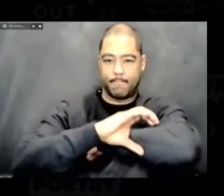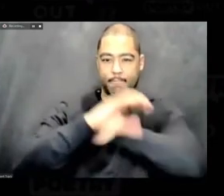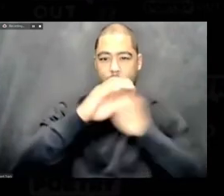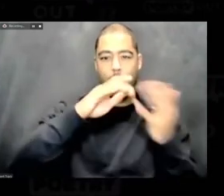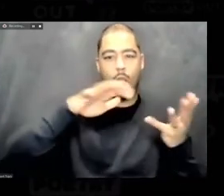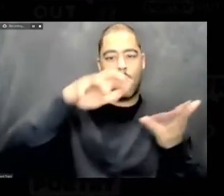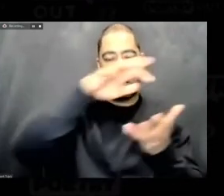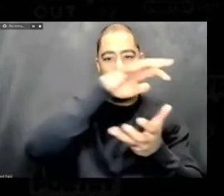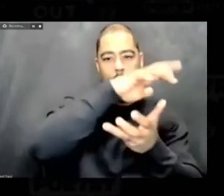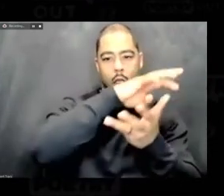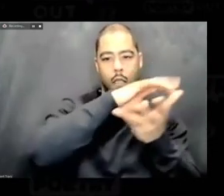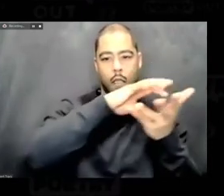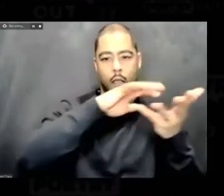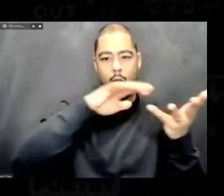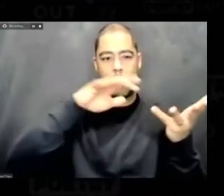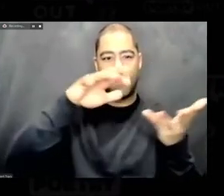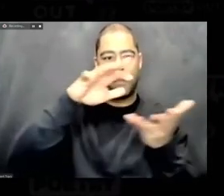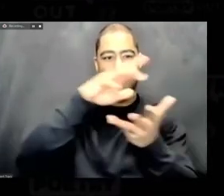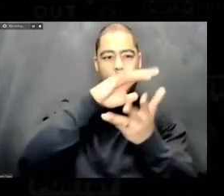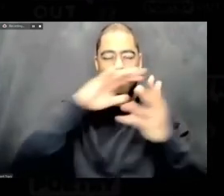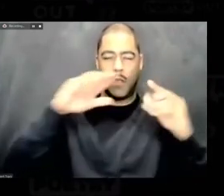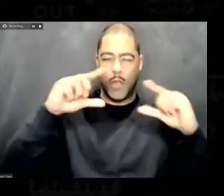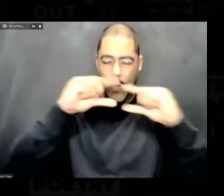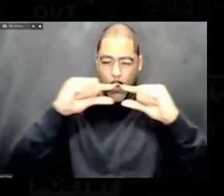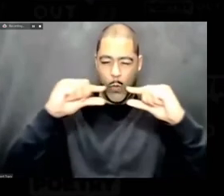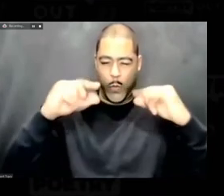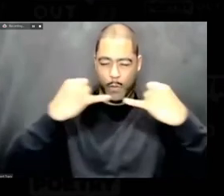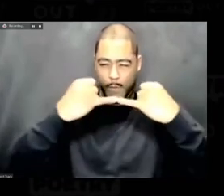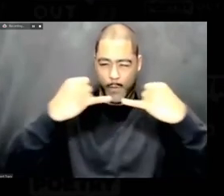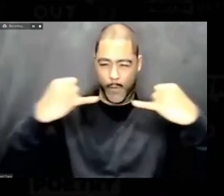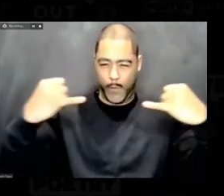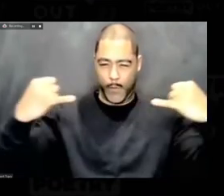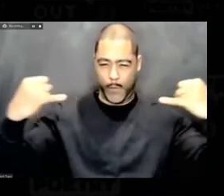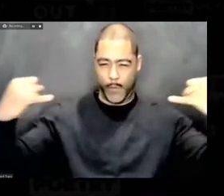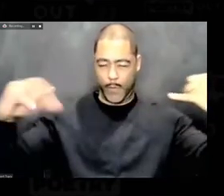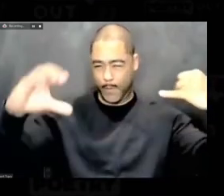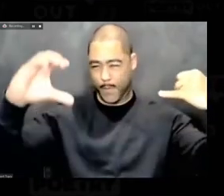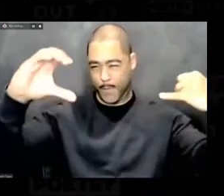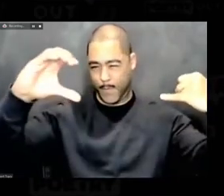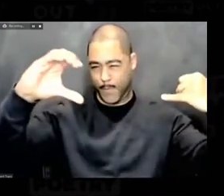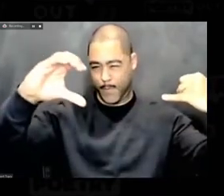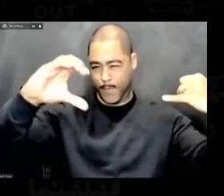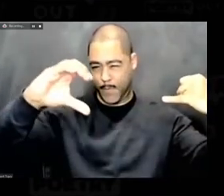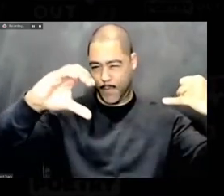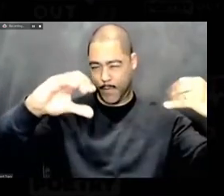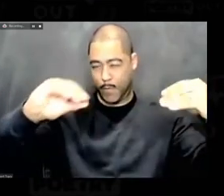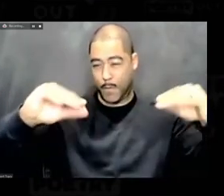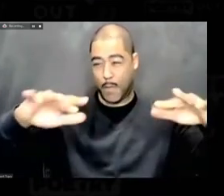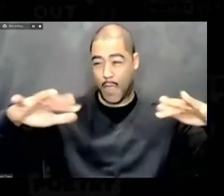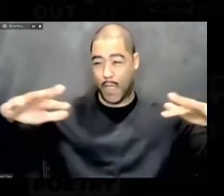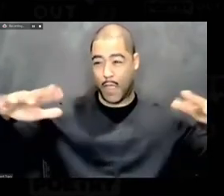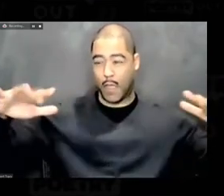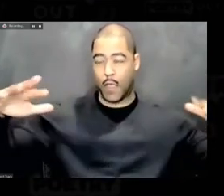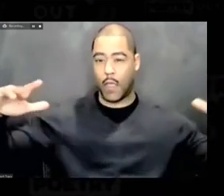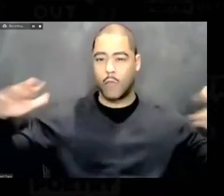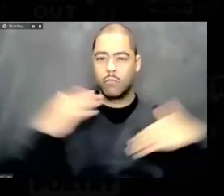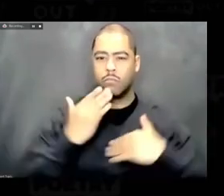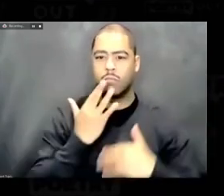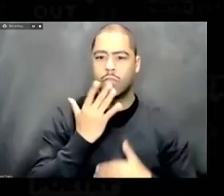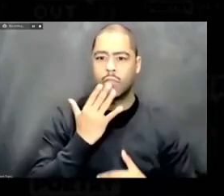sky. A galaxy of colors in an open field. A boombox attached to a